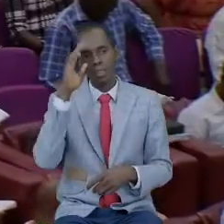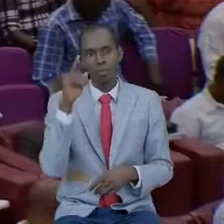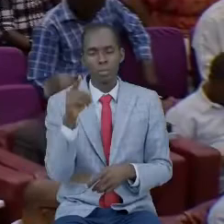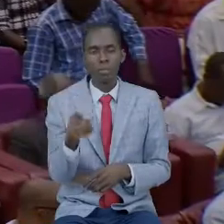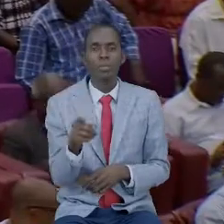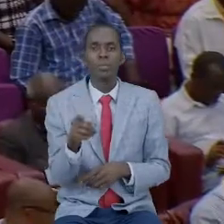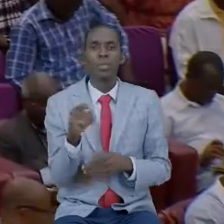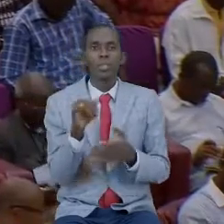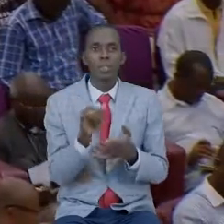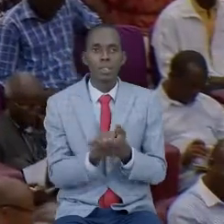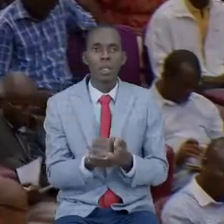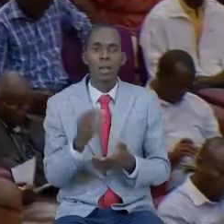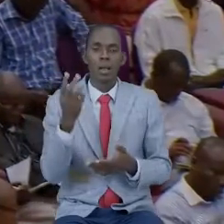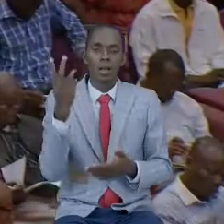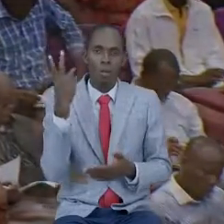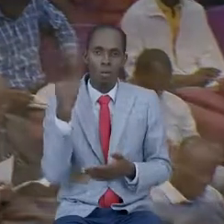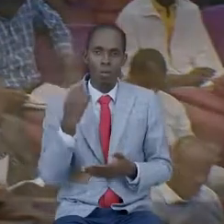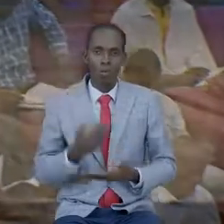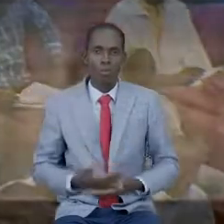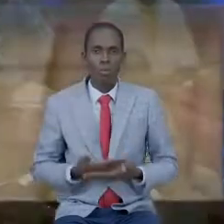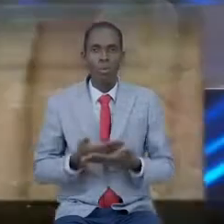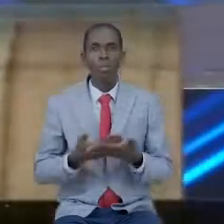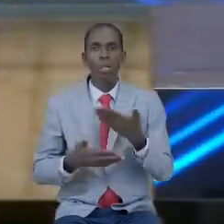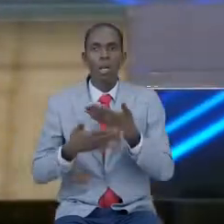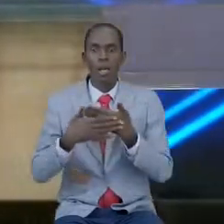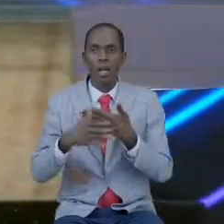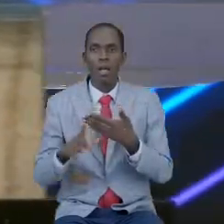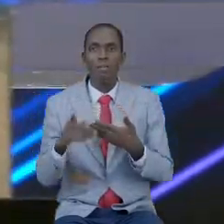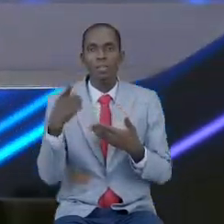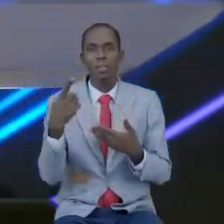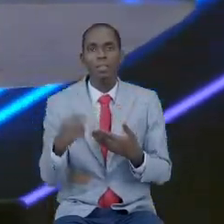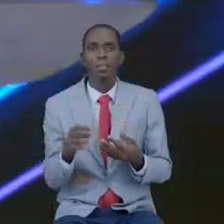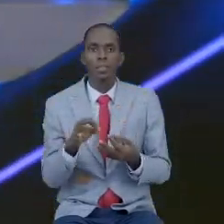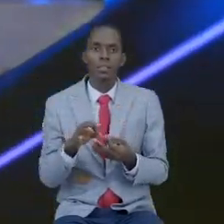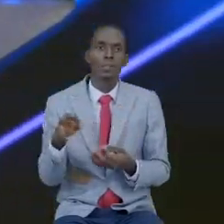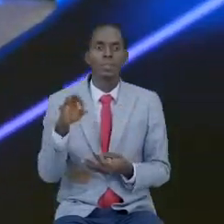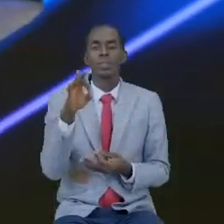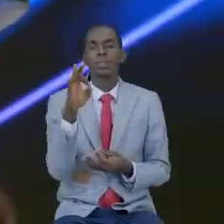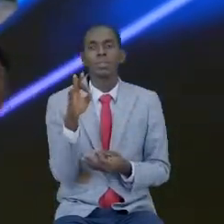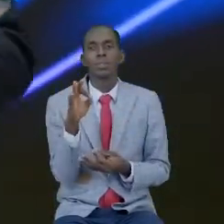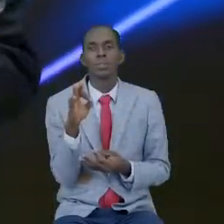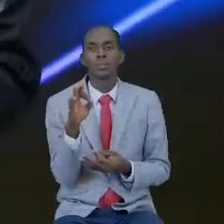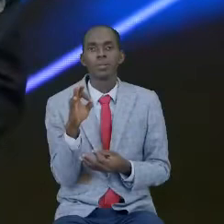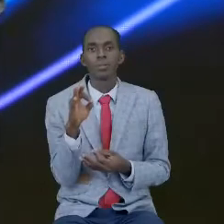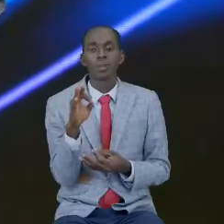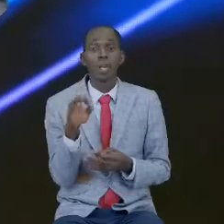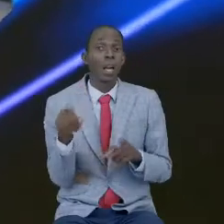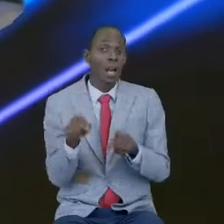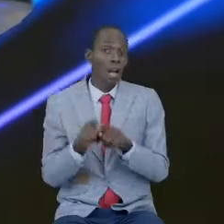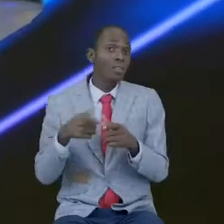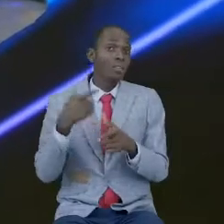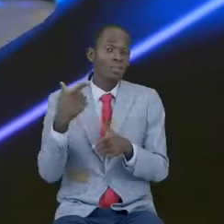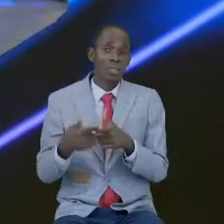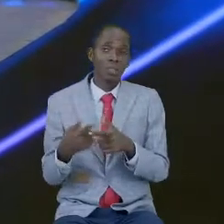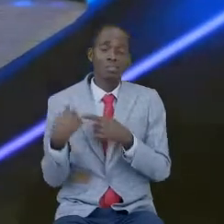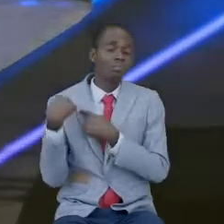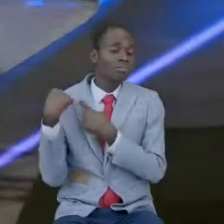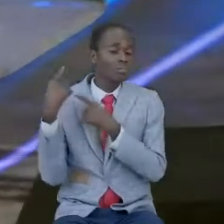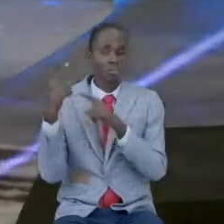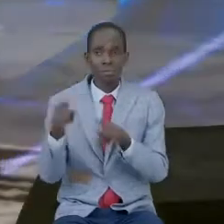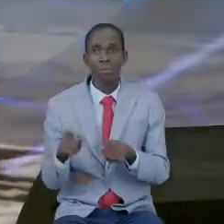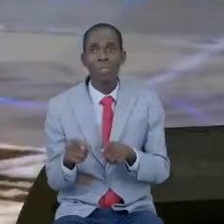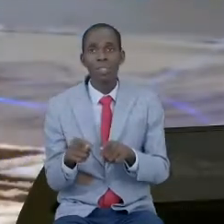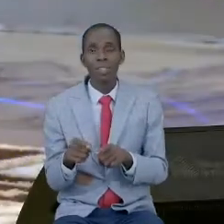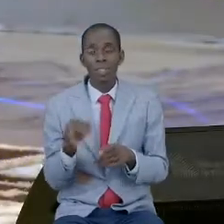persecuted him that was born after the spirit, as then he that